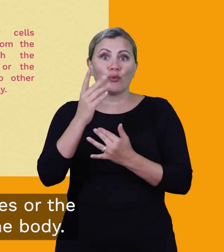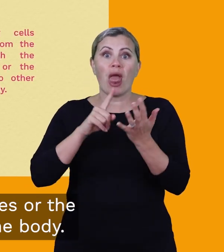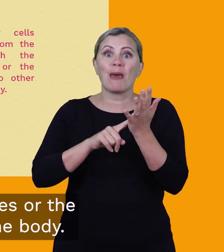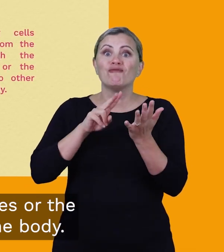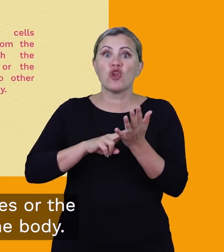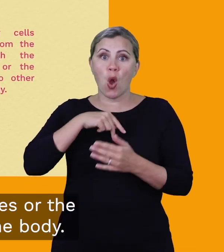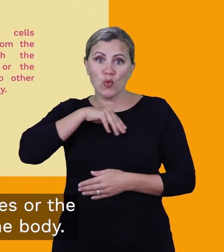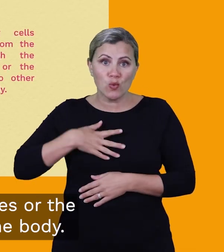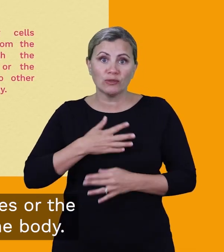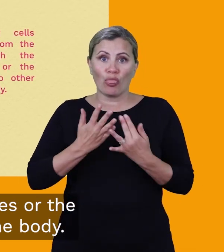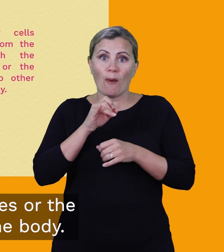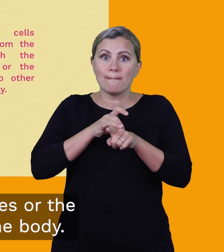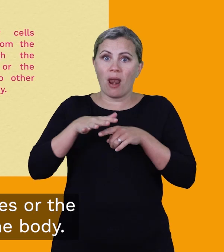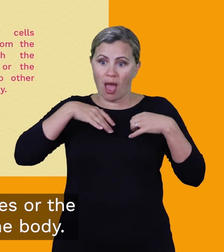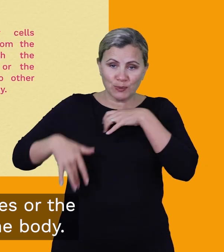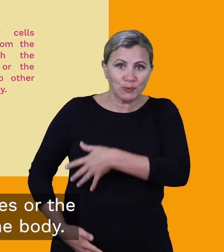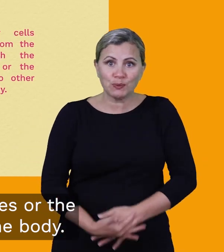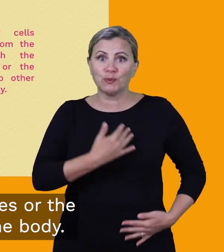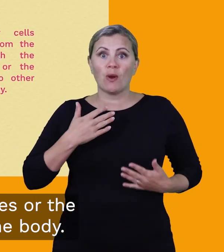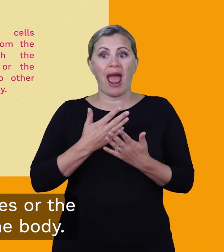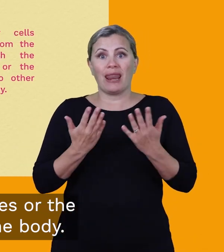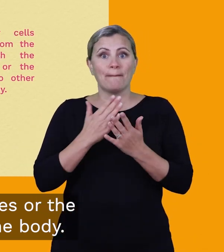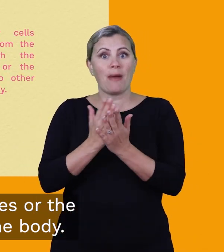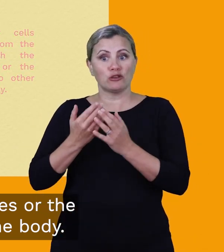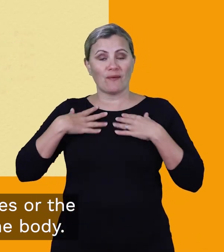nodes or the bloodstream to other parts of the body.